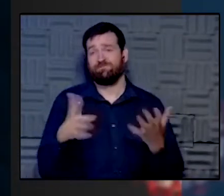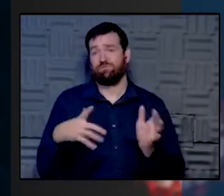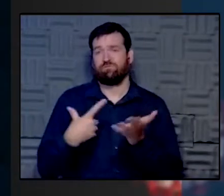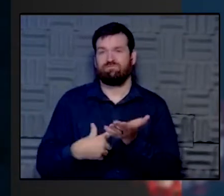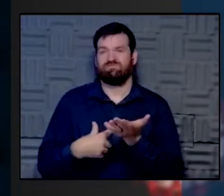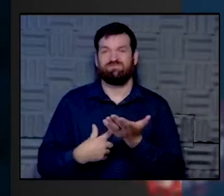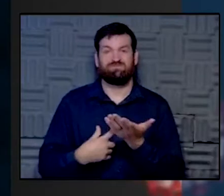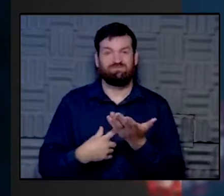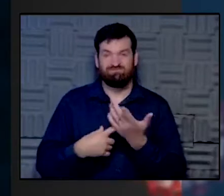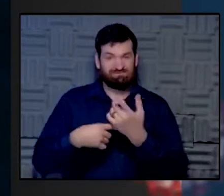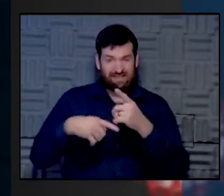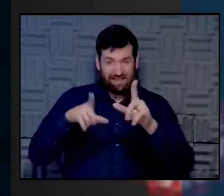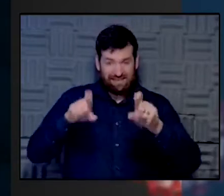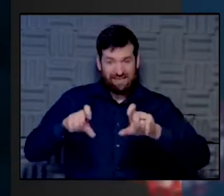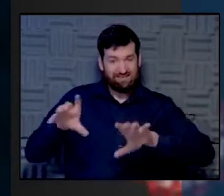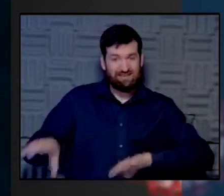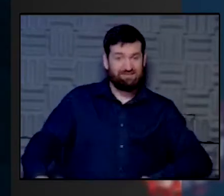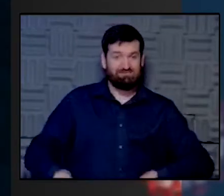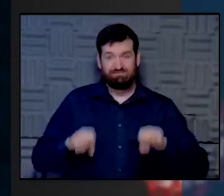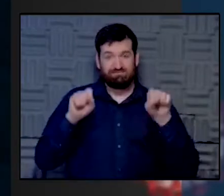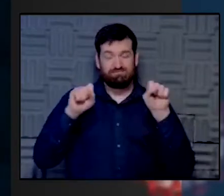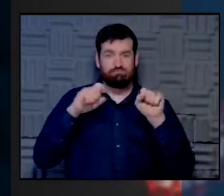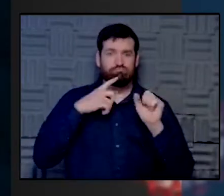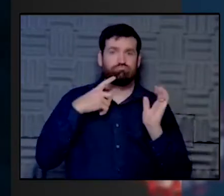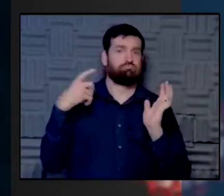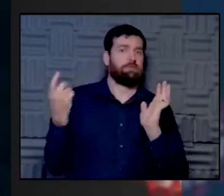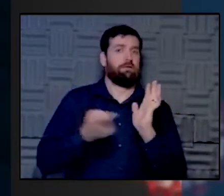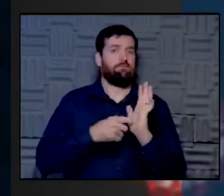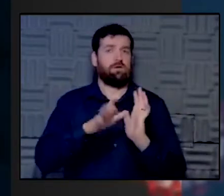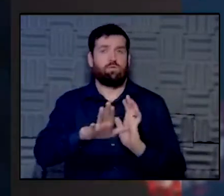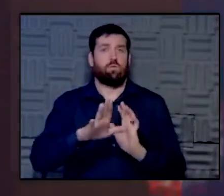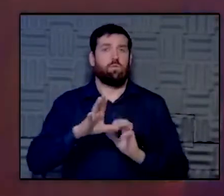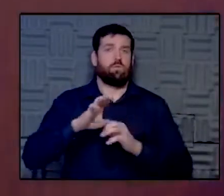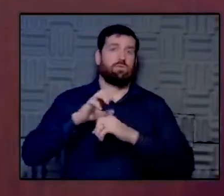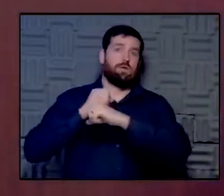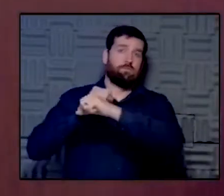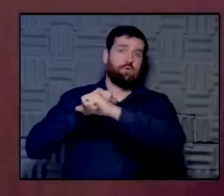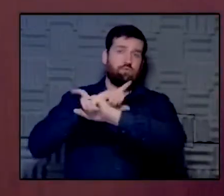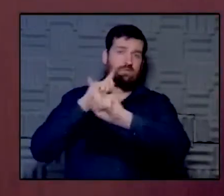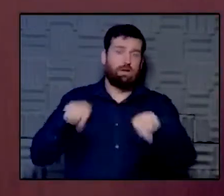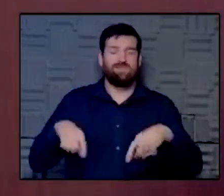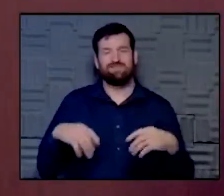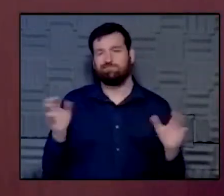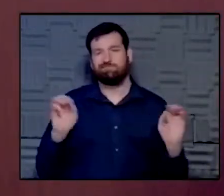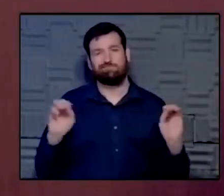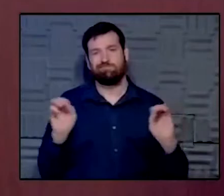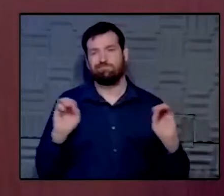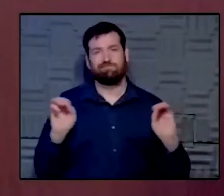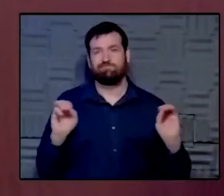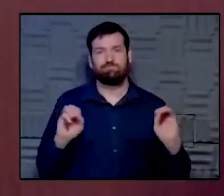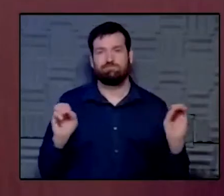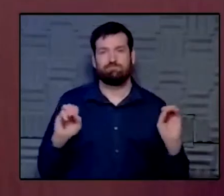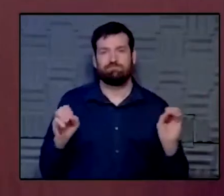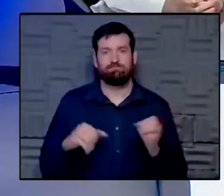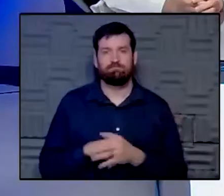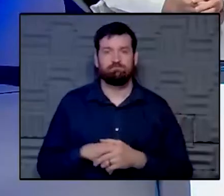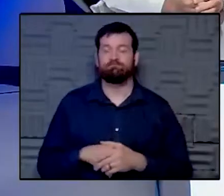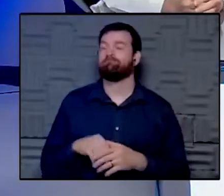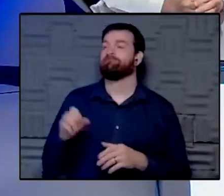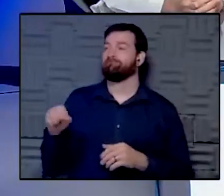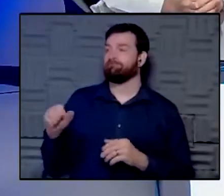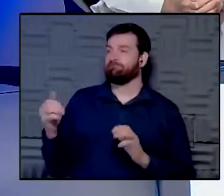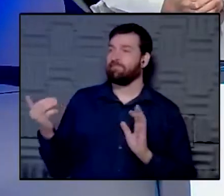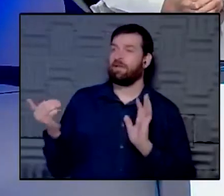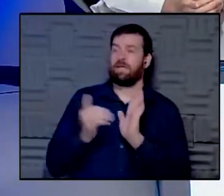not a test that you can go and get to identify what your immunity status is post-vaccine. Yeah, I mean,